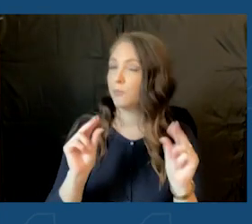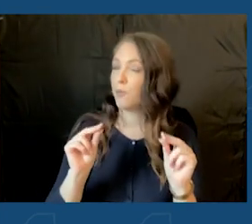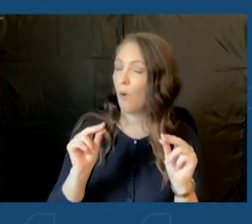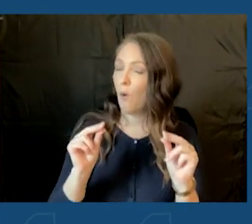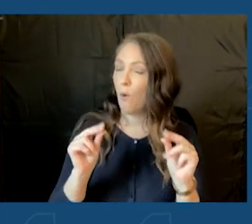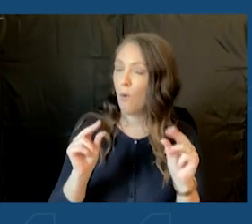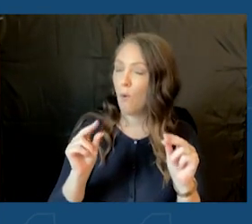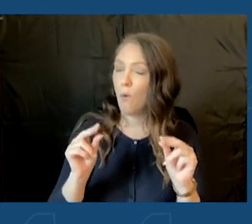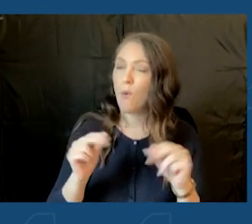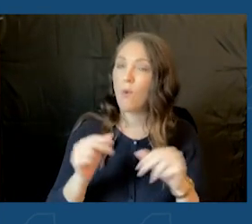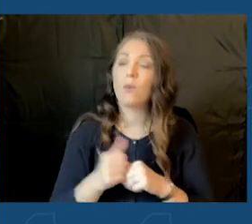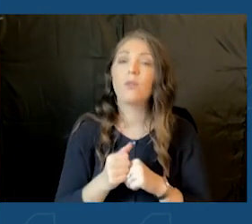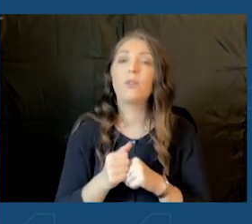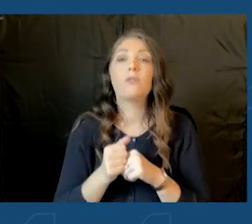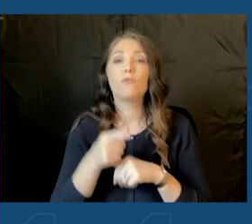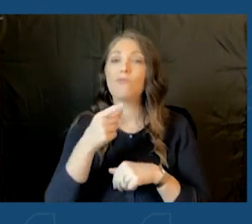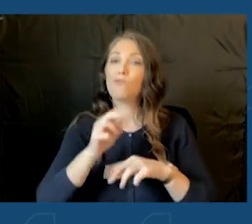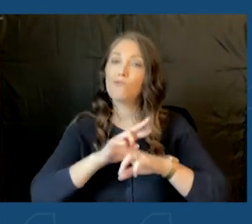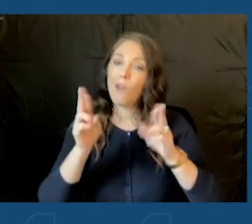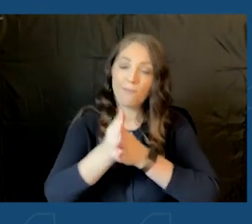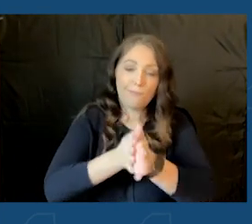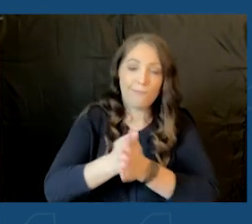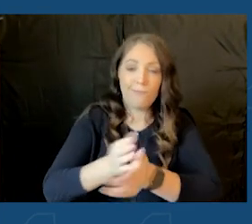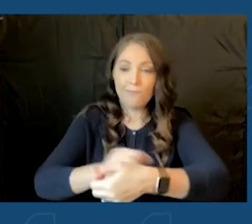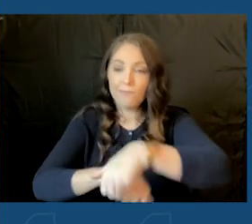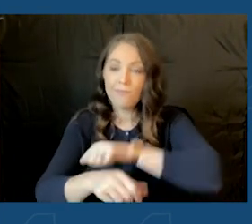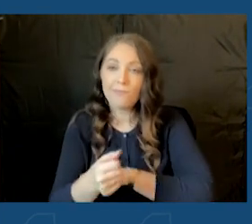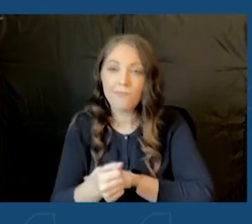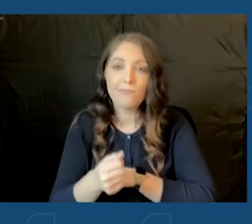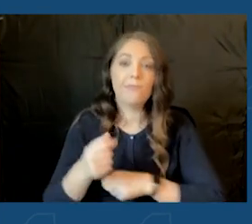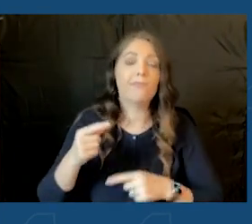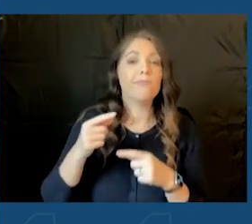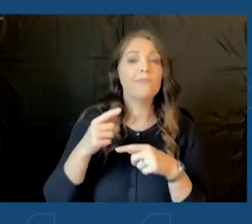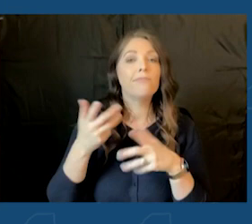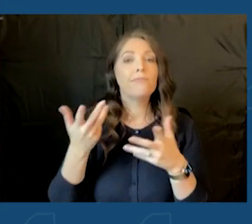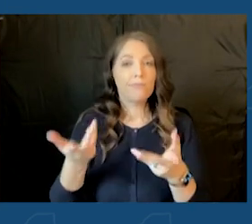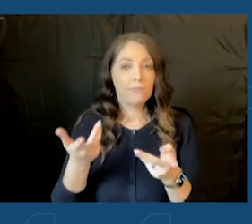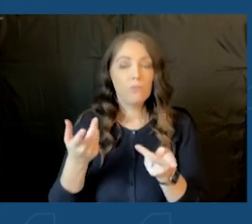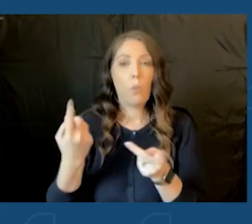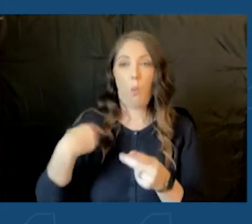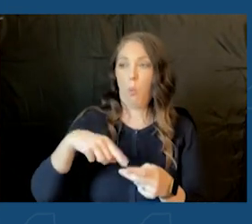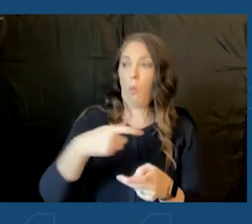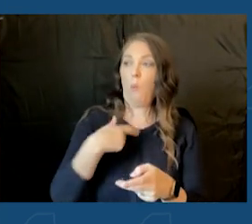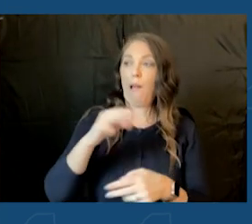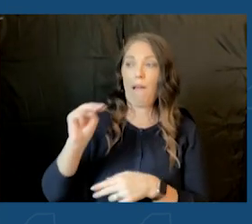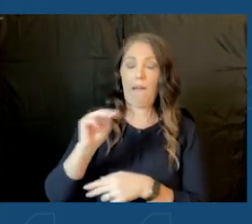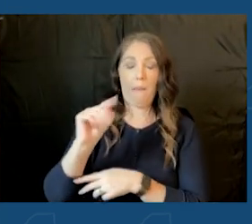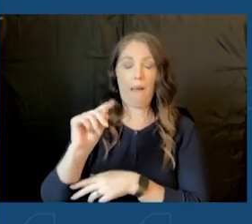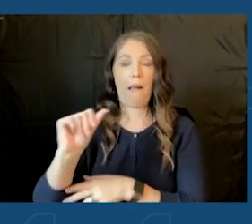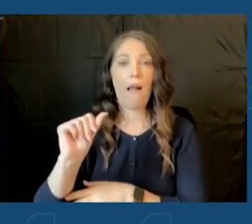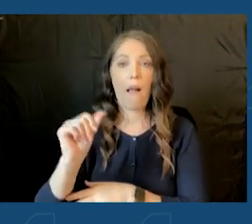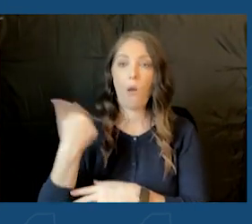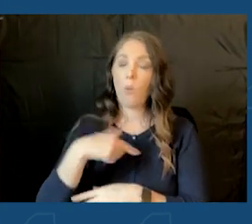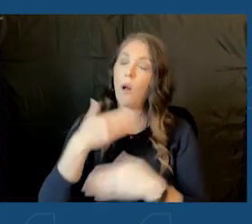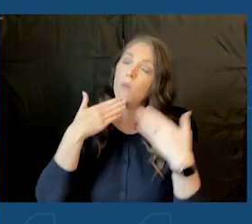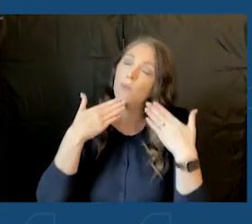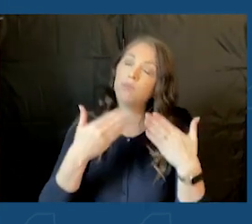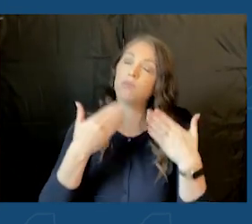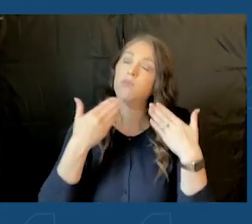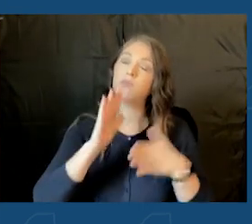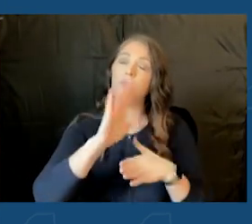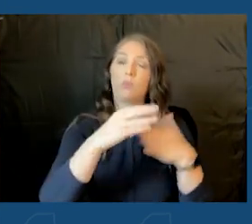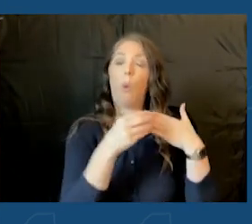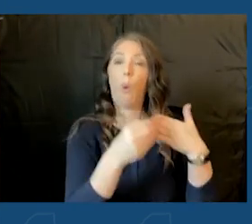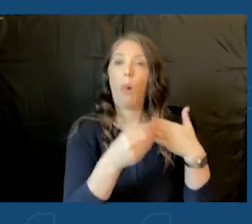seas wash away Long Island beaches and put our waterfront communities at risk. We at the MTA are so grateful for your leadership on this